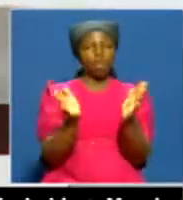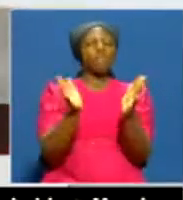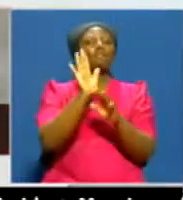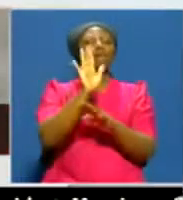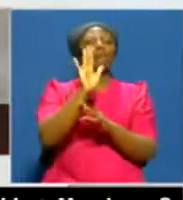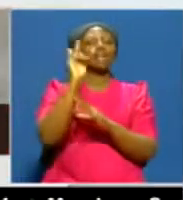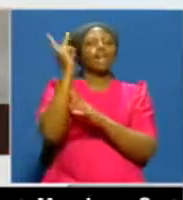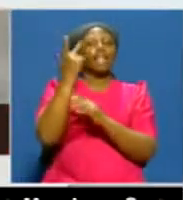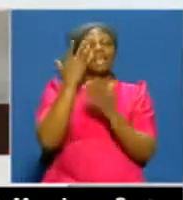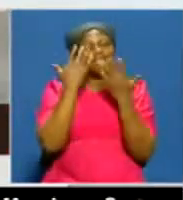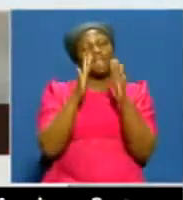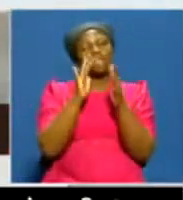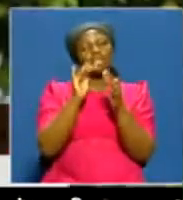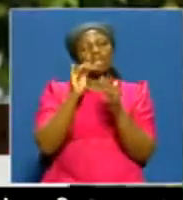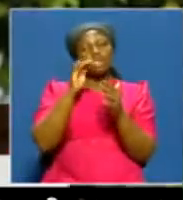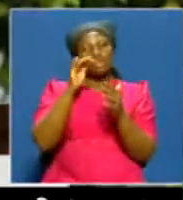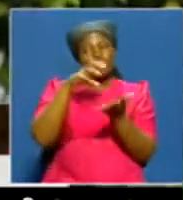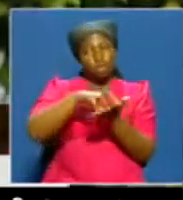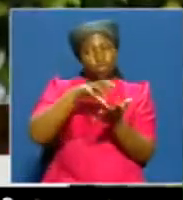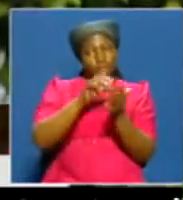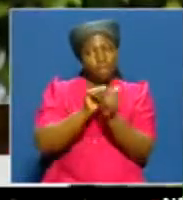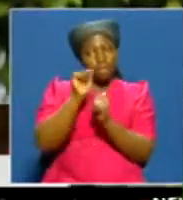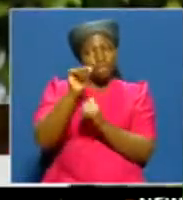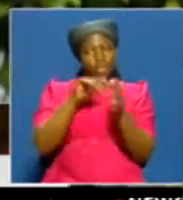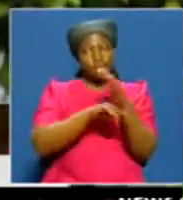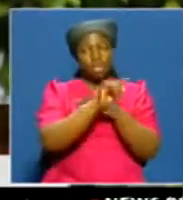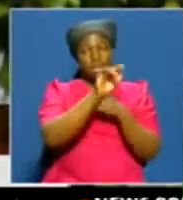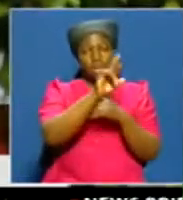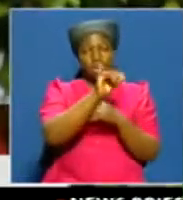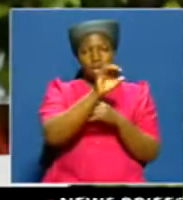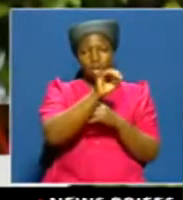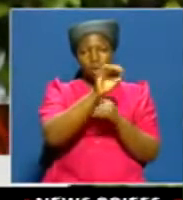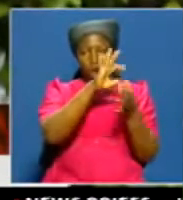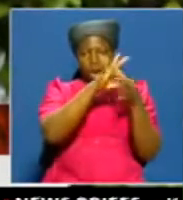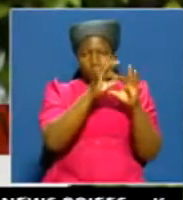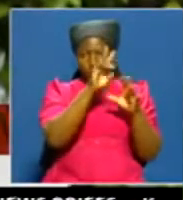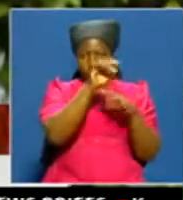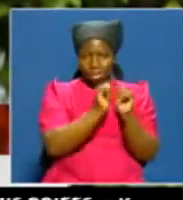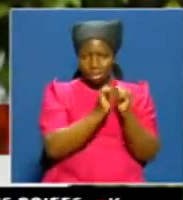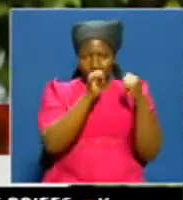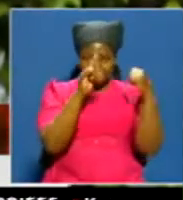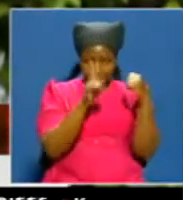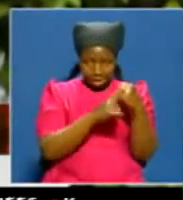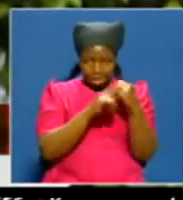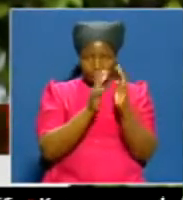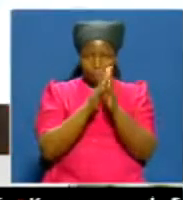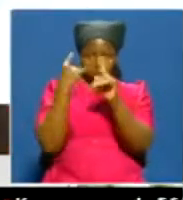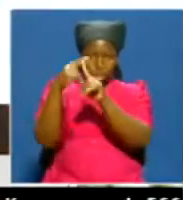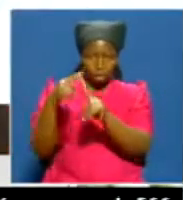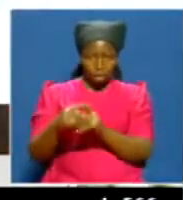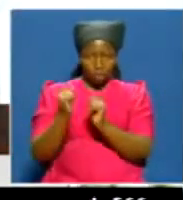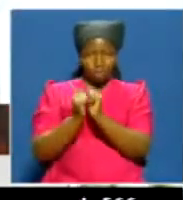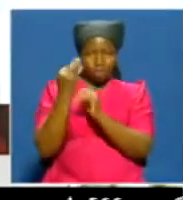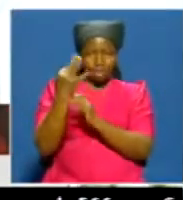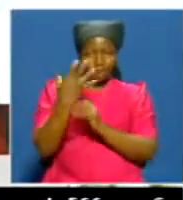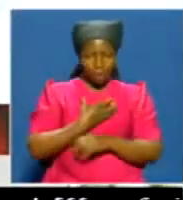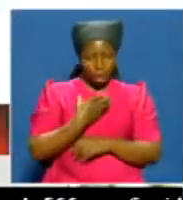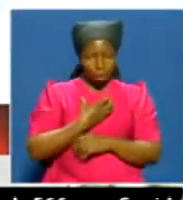finished 15th overall at the Rio Olympics in 2016 with a total of 13 medals, 6 gold,